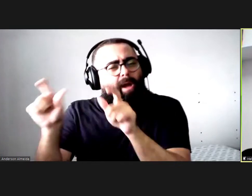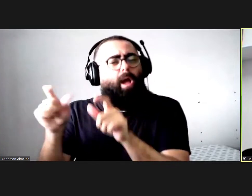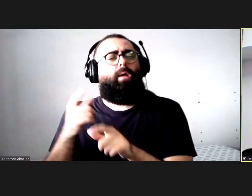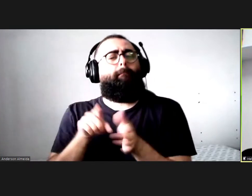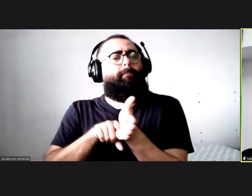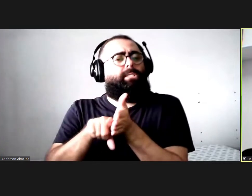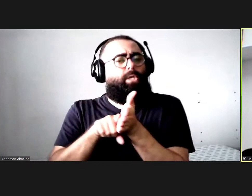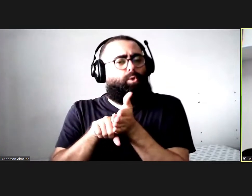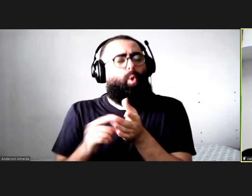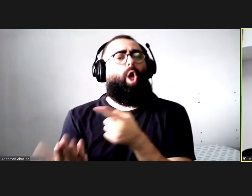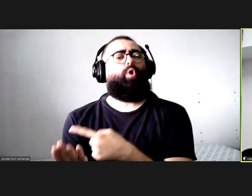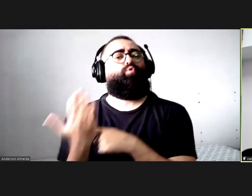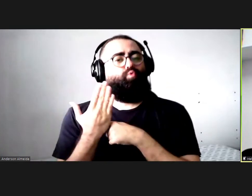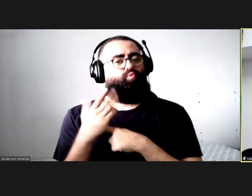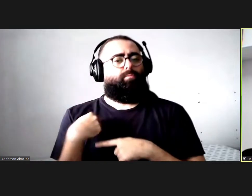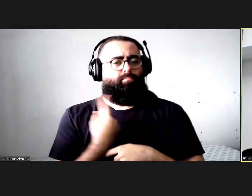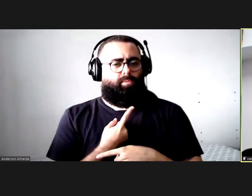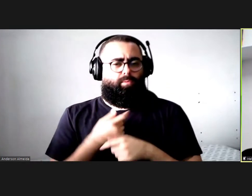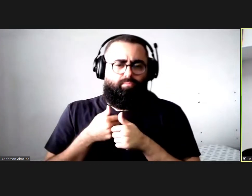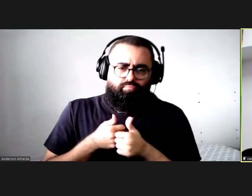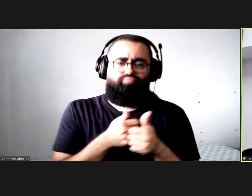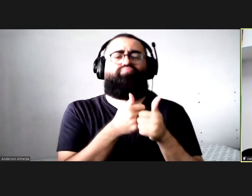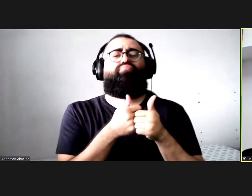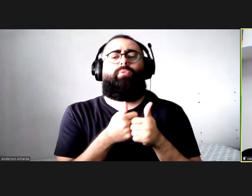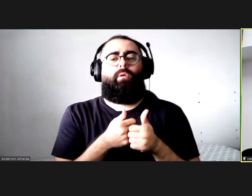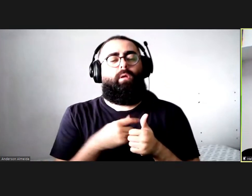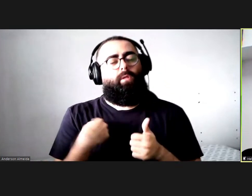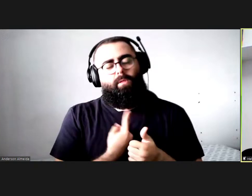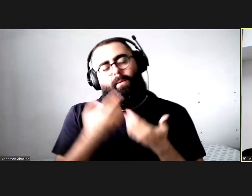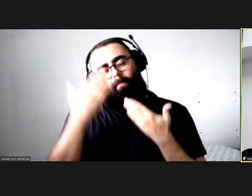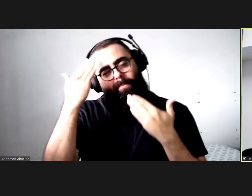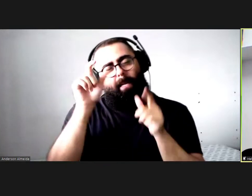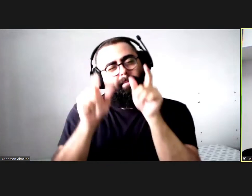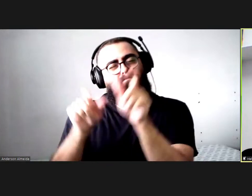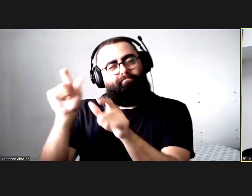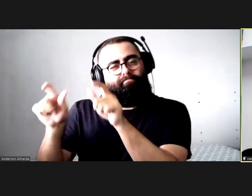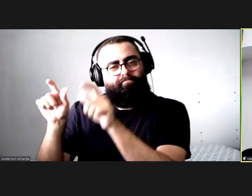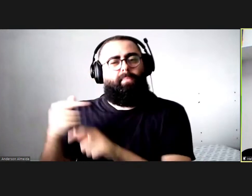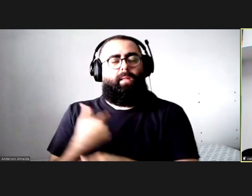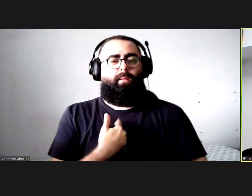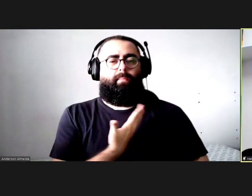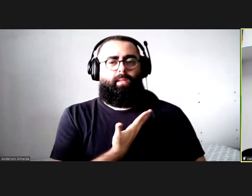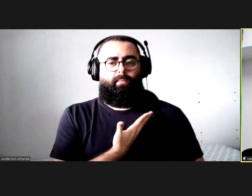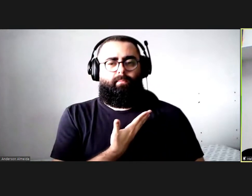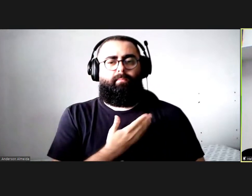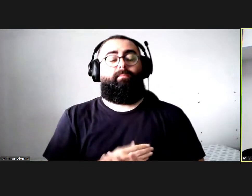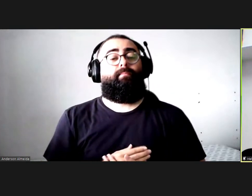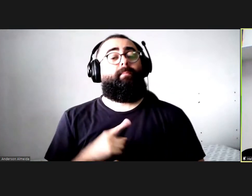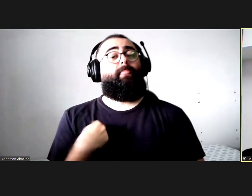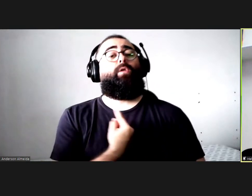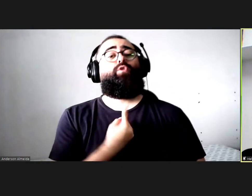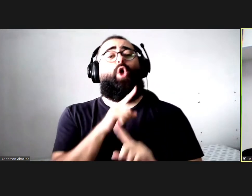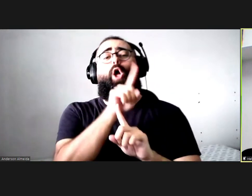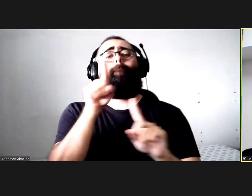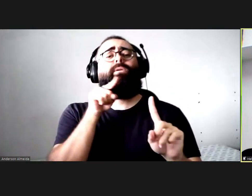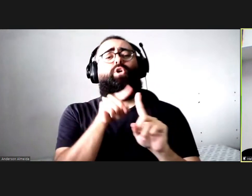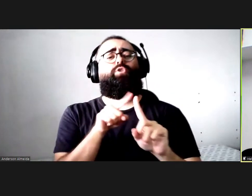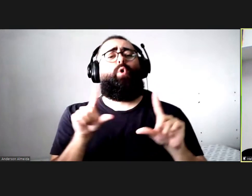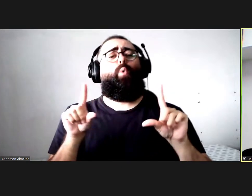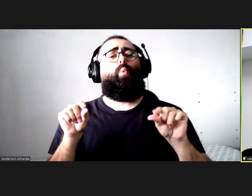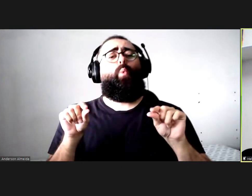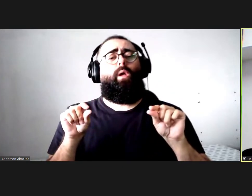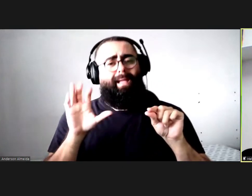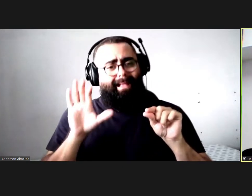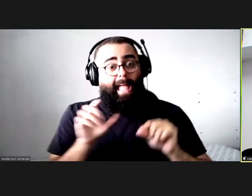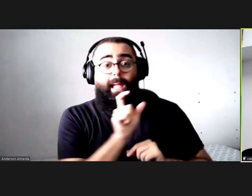well. And I'm very thankful to them. And our goal is to actually create a